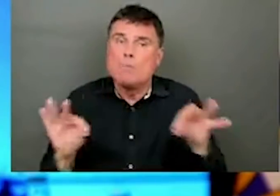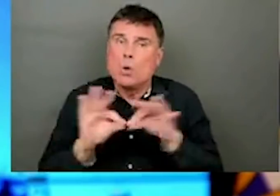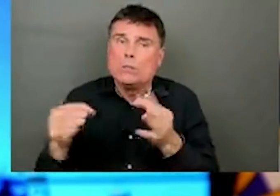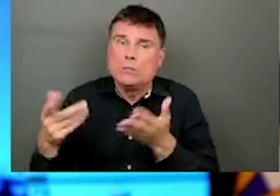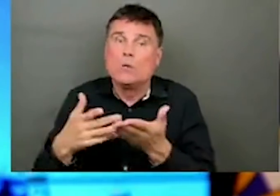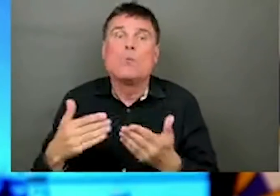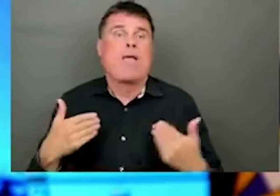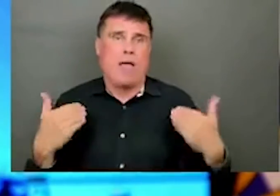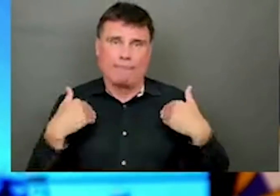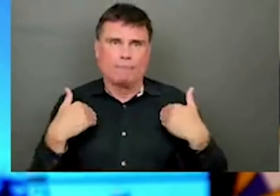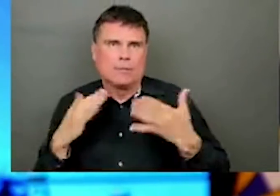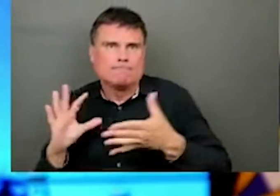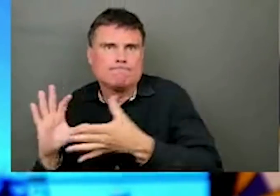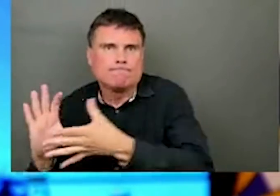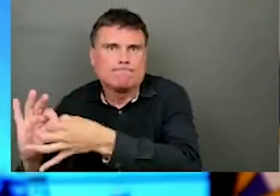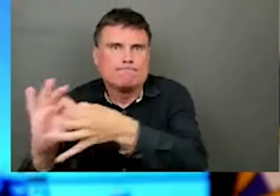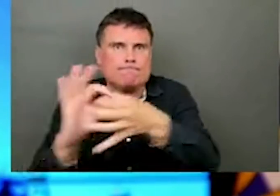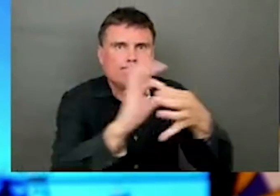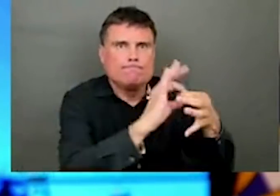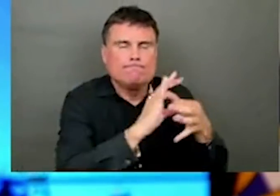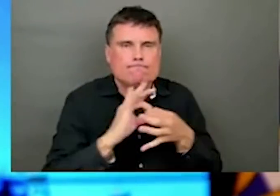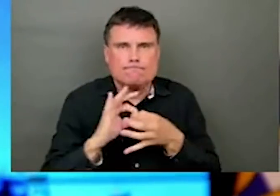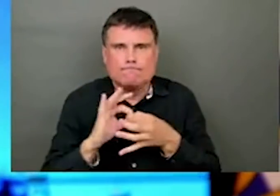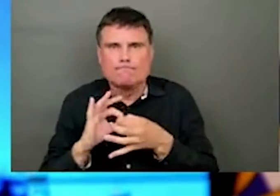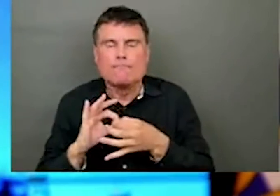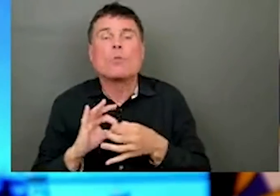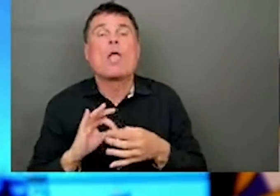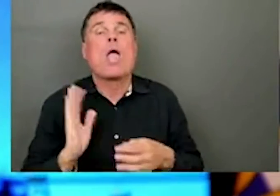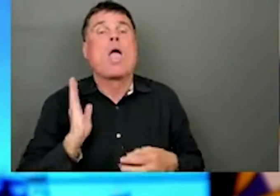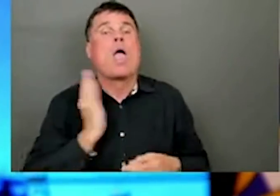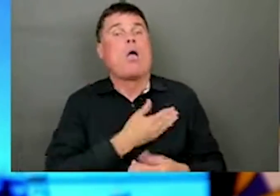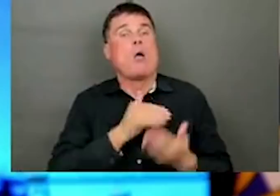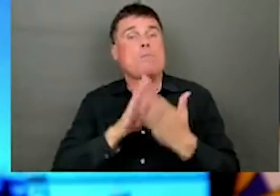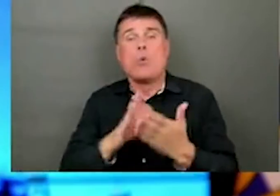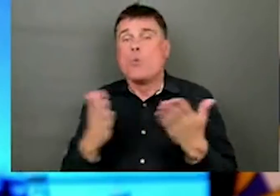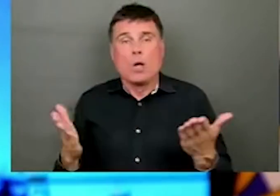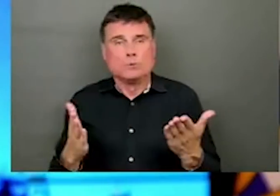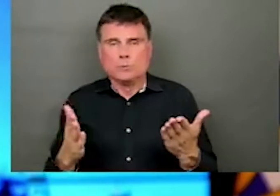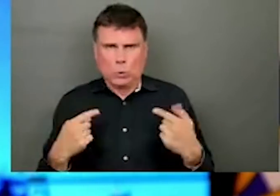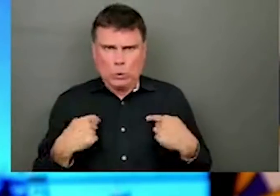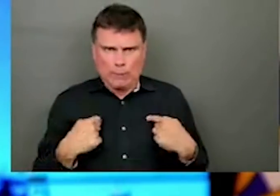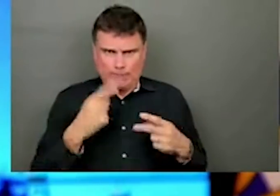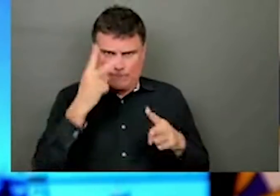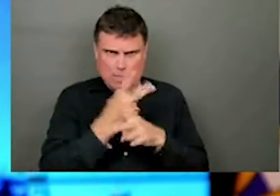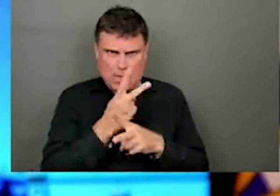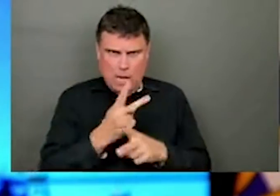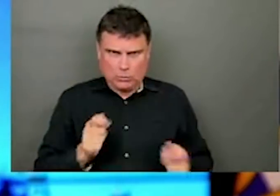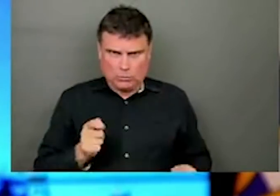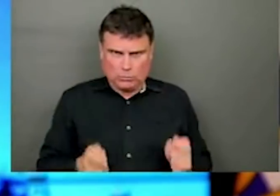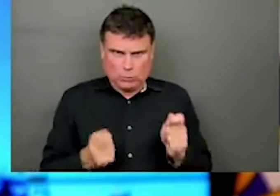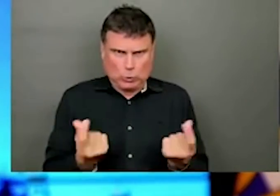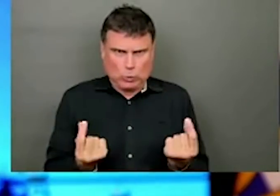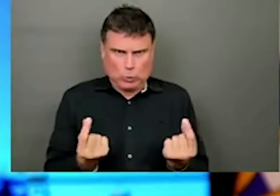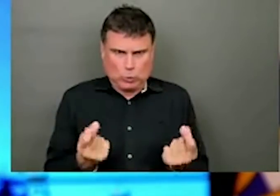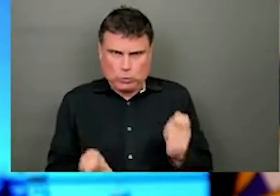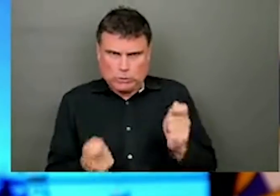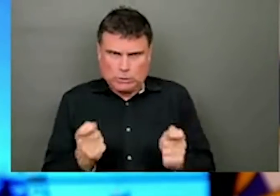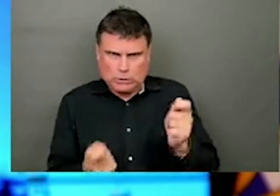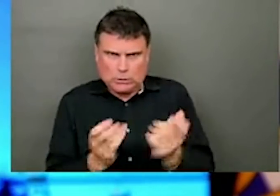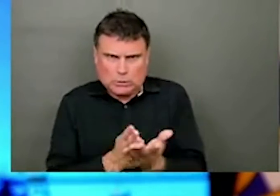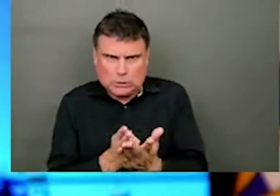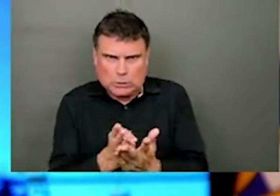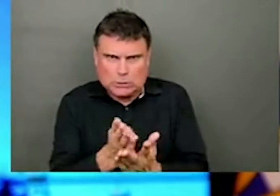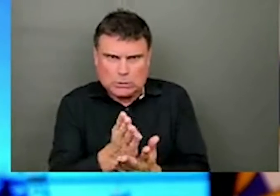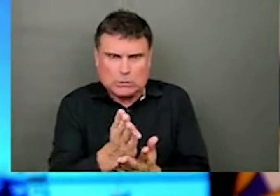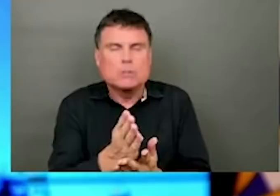that we put out, and we are refining it as we learn more going through these last few months. These are active